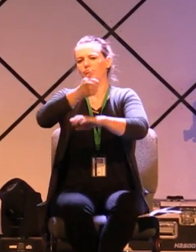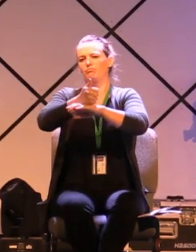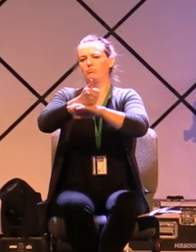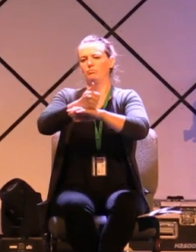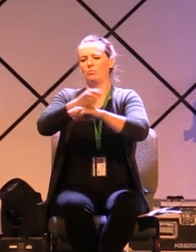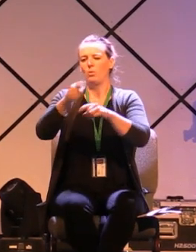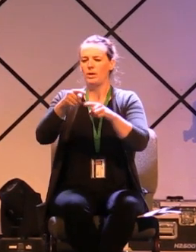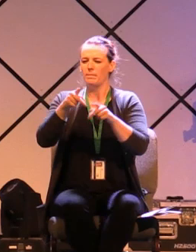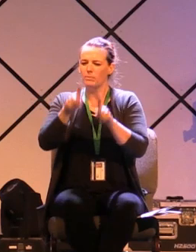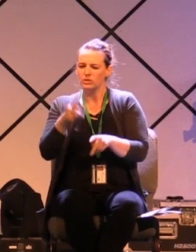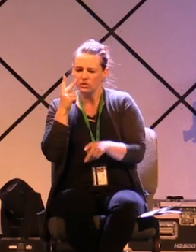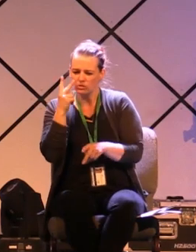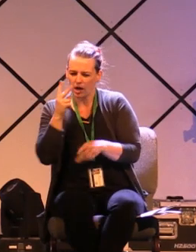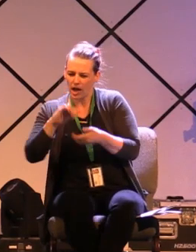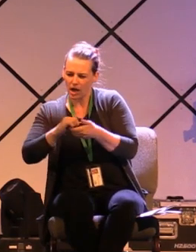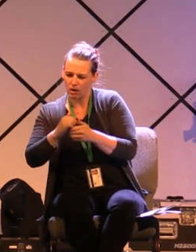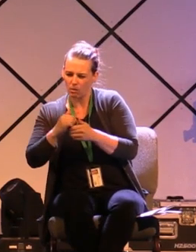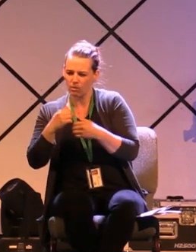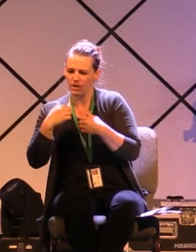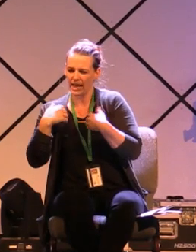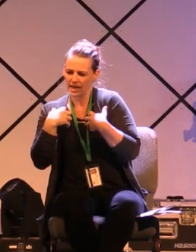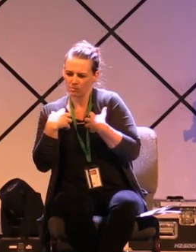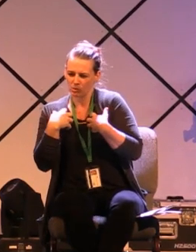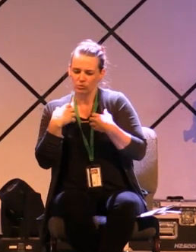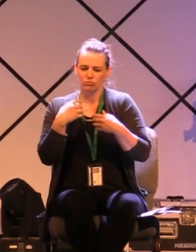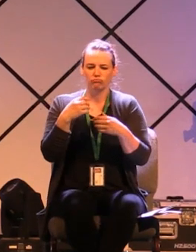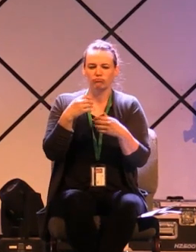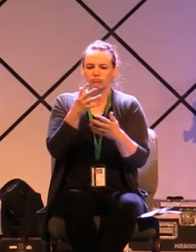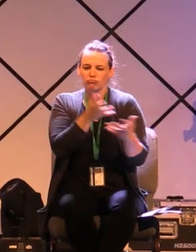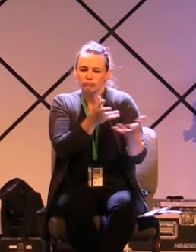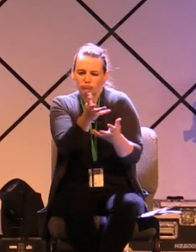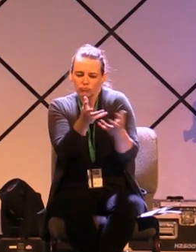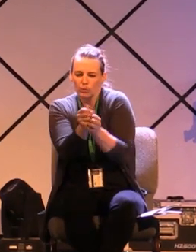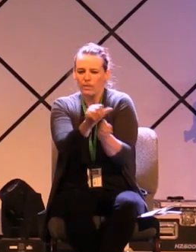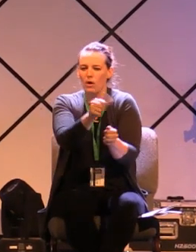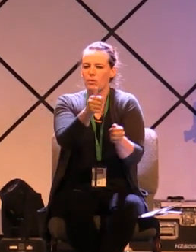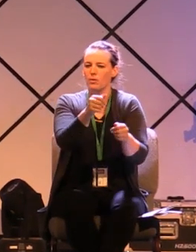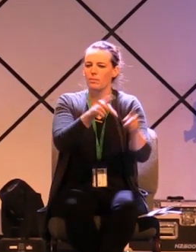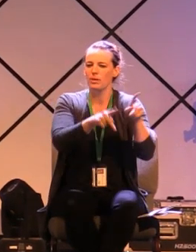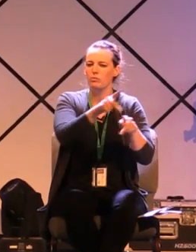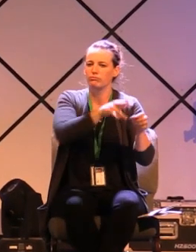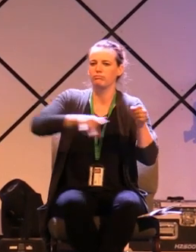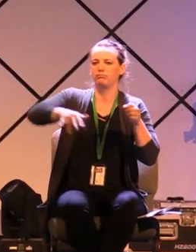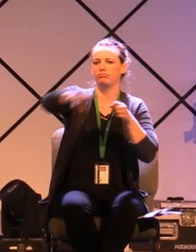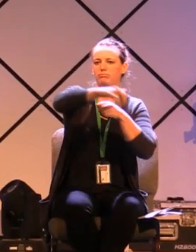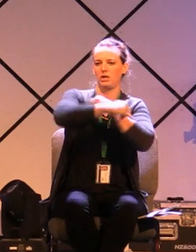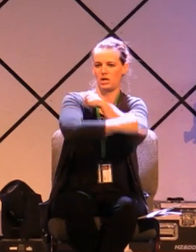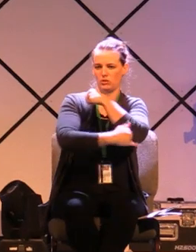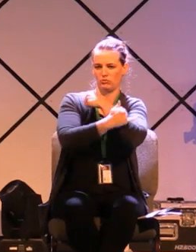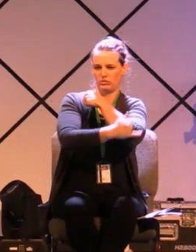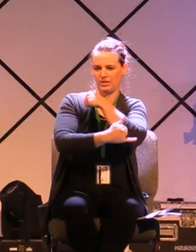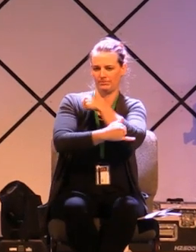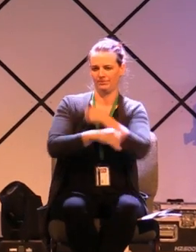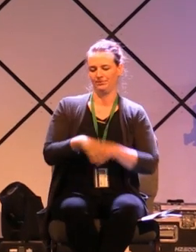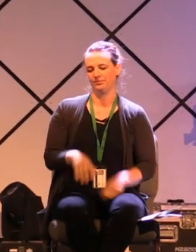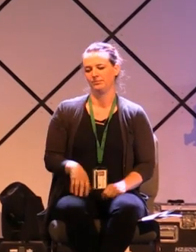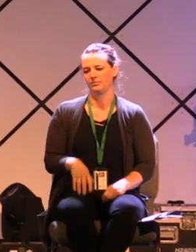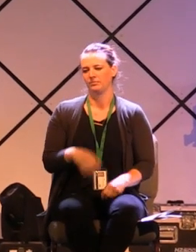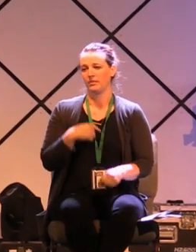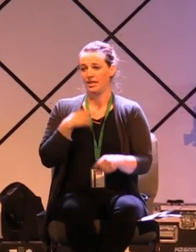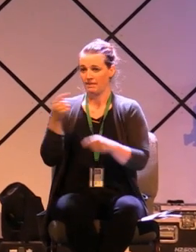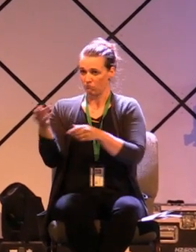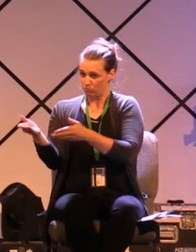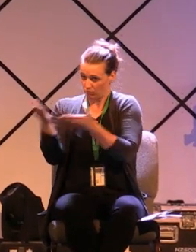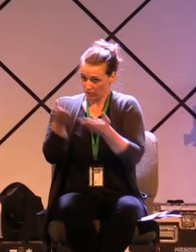person saw how animals in other countries were helping people. This concept was brought to a home office and a